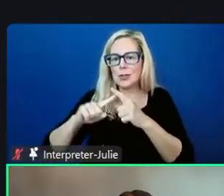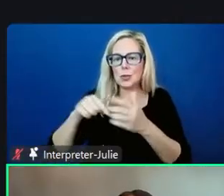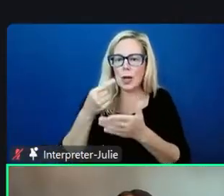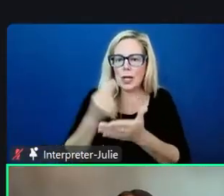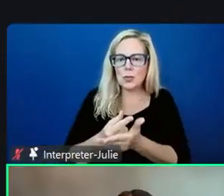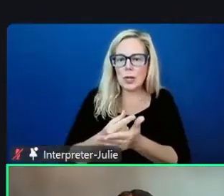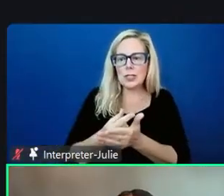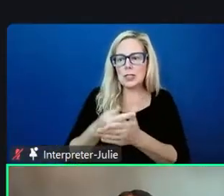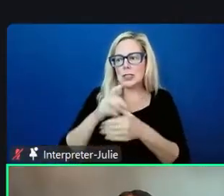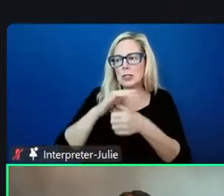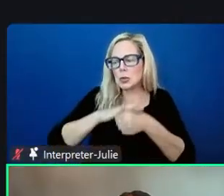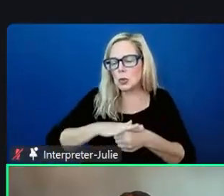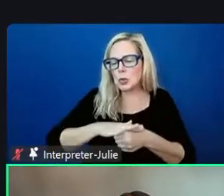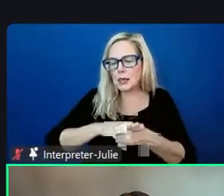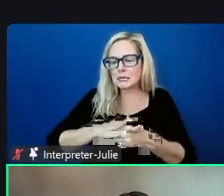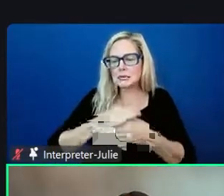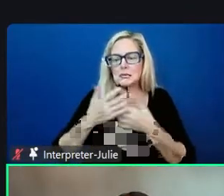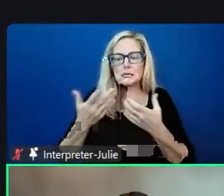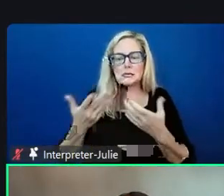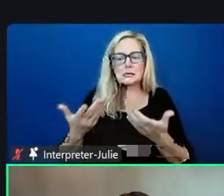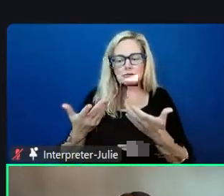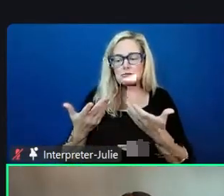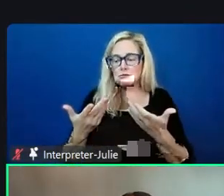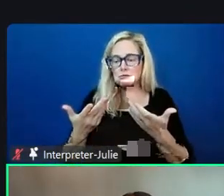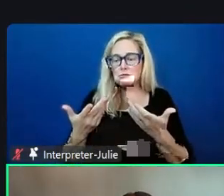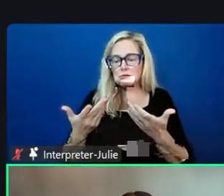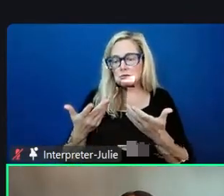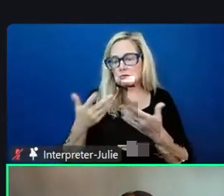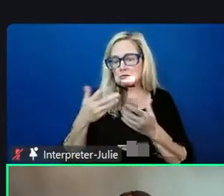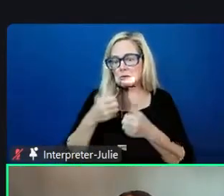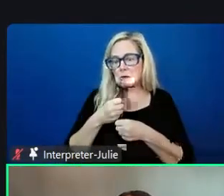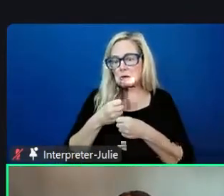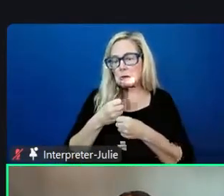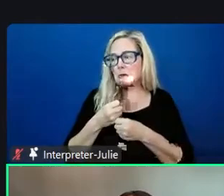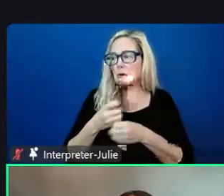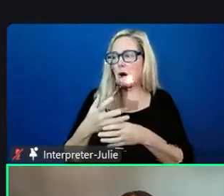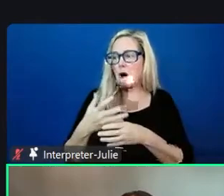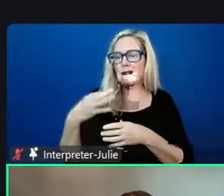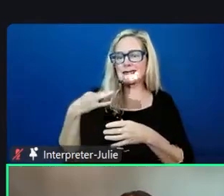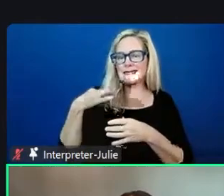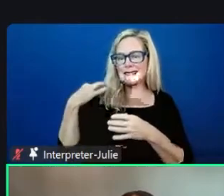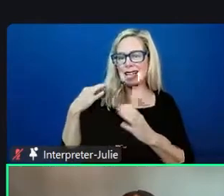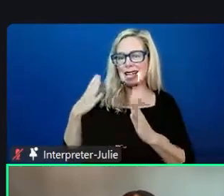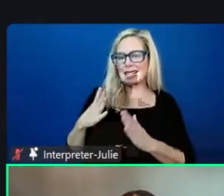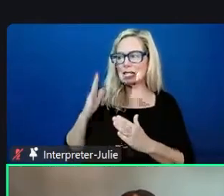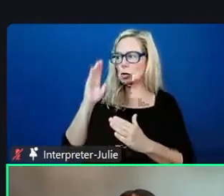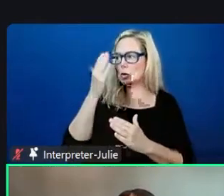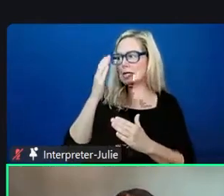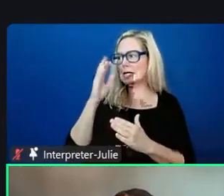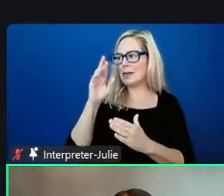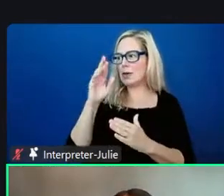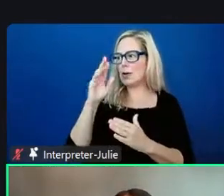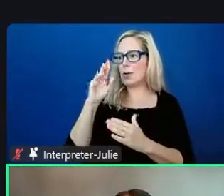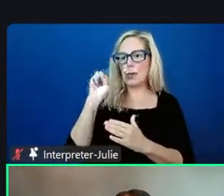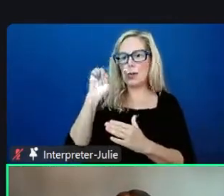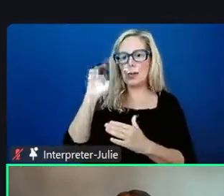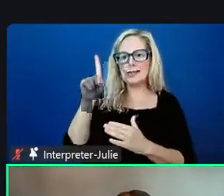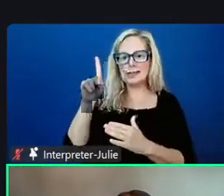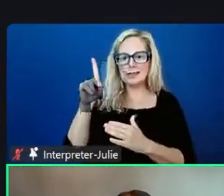over longer periods, and may even make a candidate seem as a riskier applicant for residency and fellowship